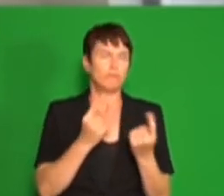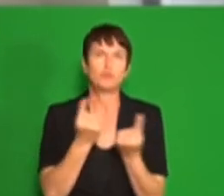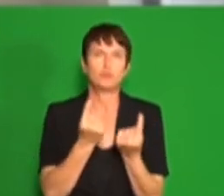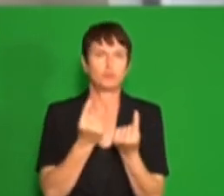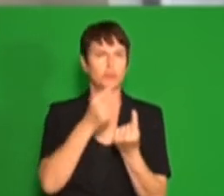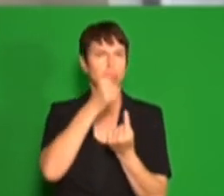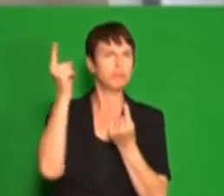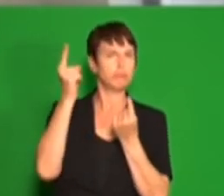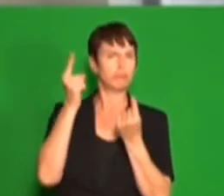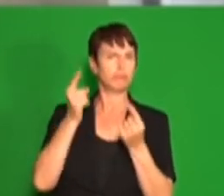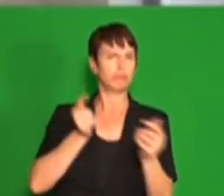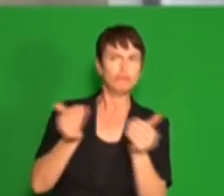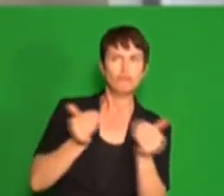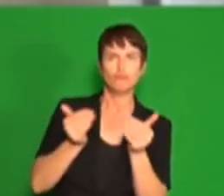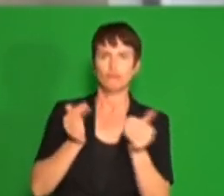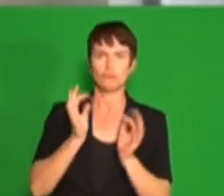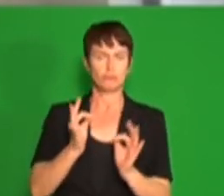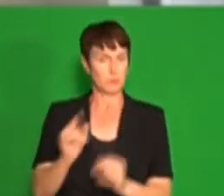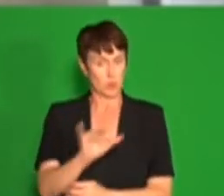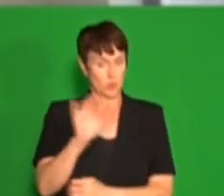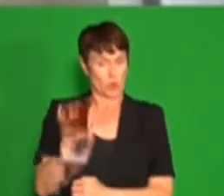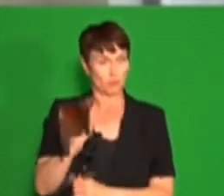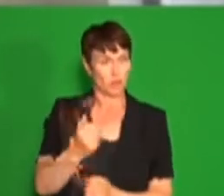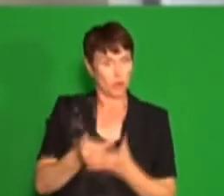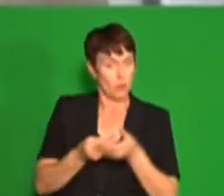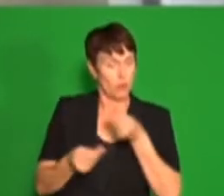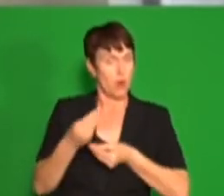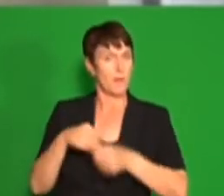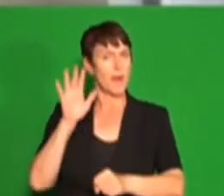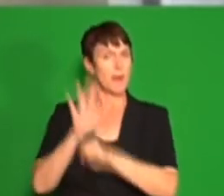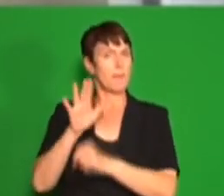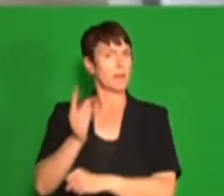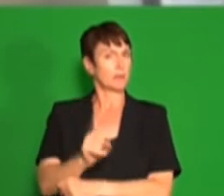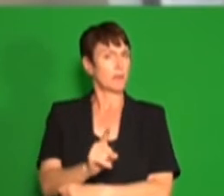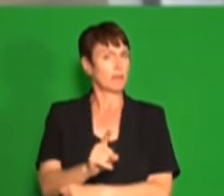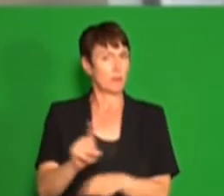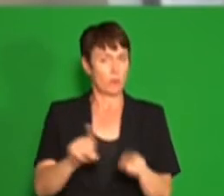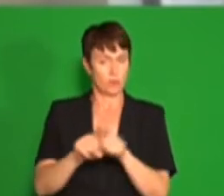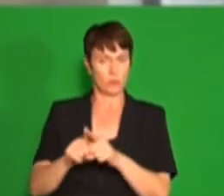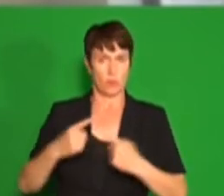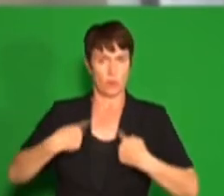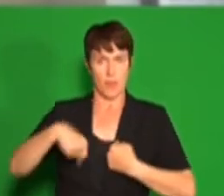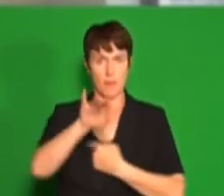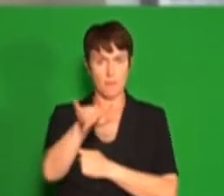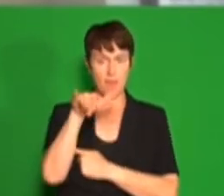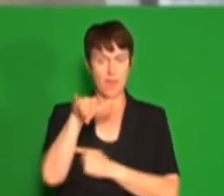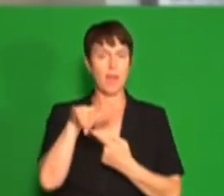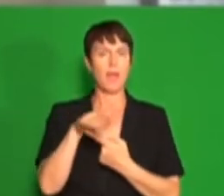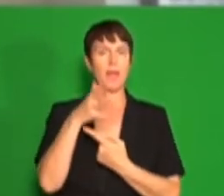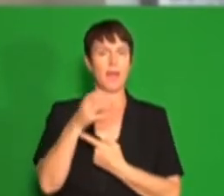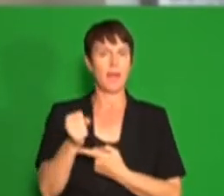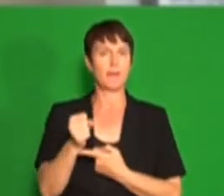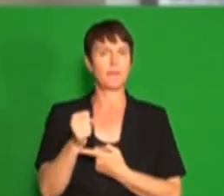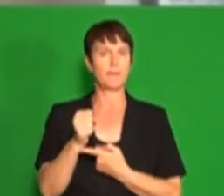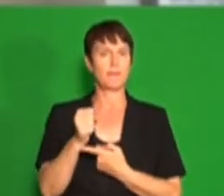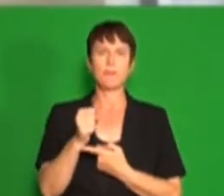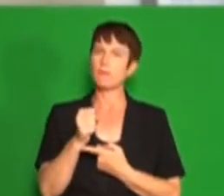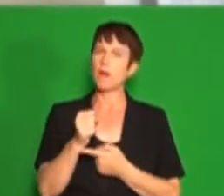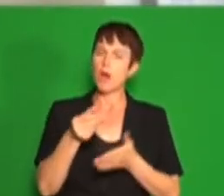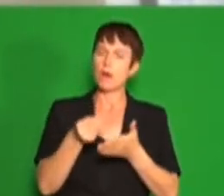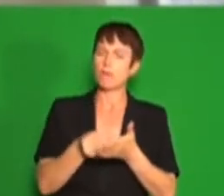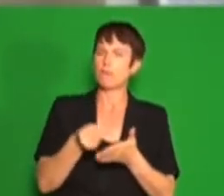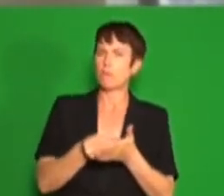for the South African economy as well as the SARB regarding the conduct of monetary policy? Those are the